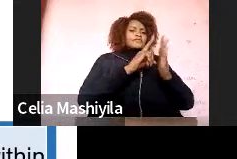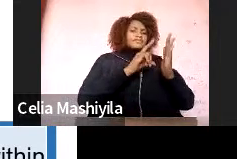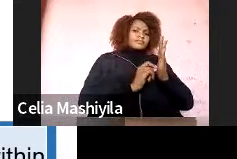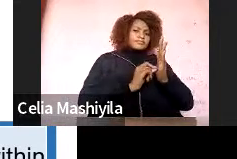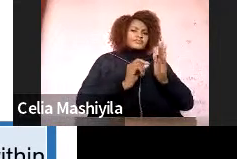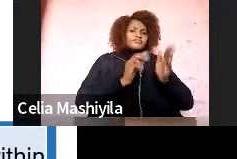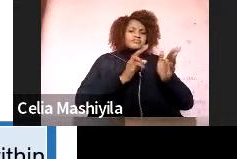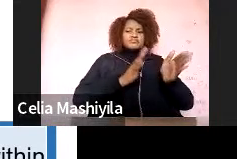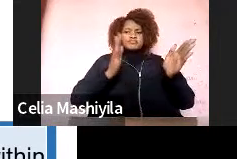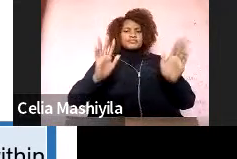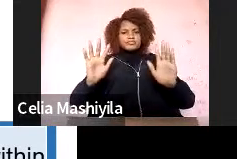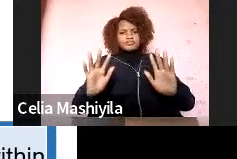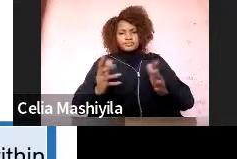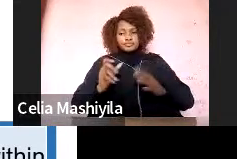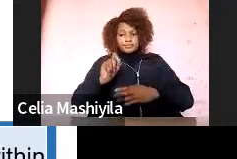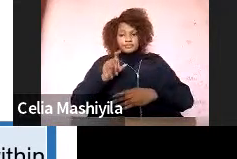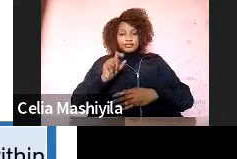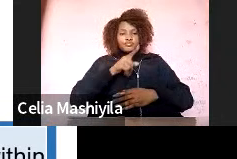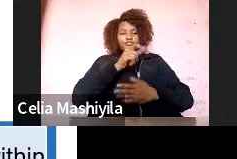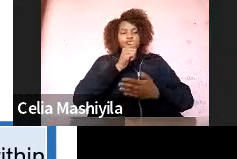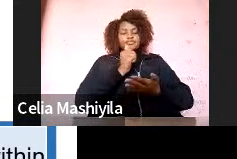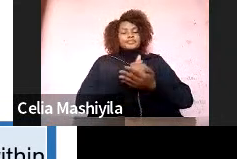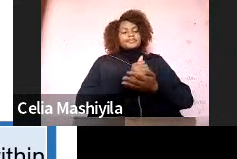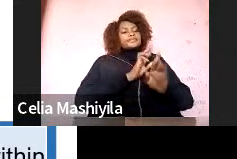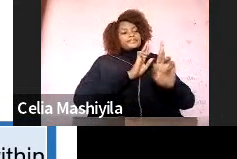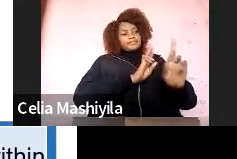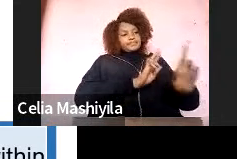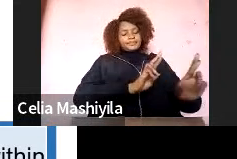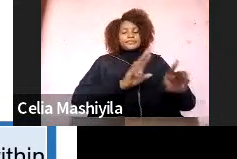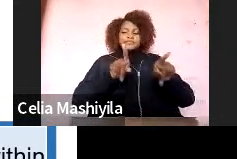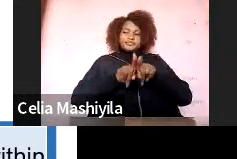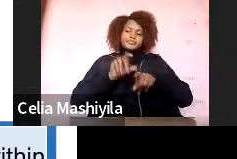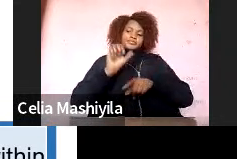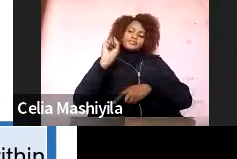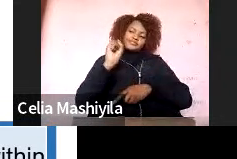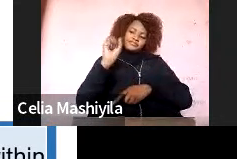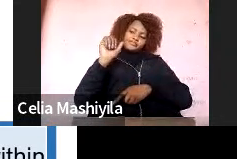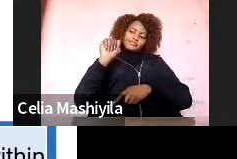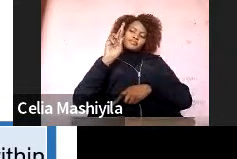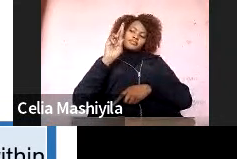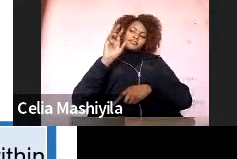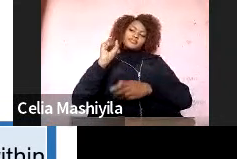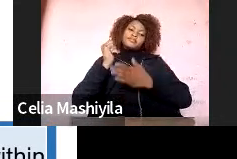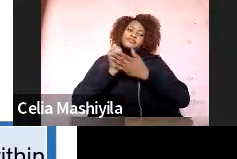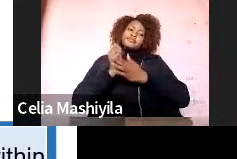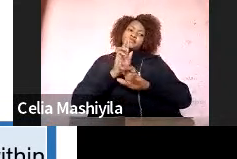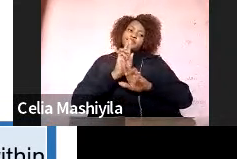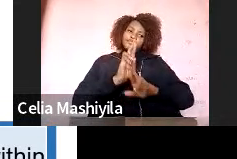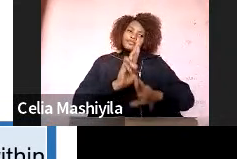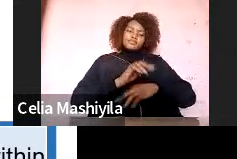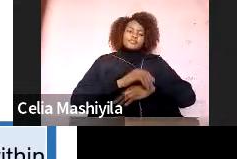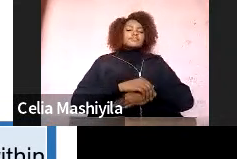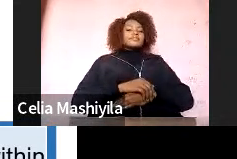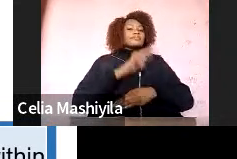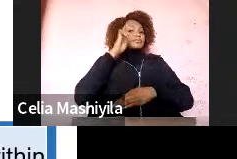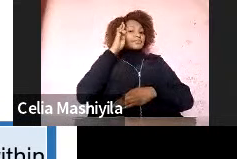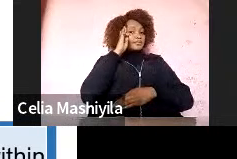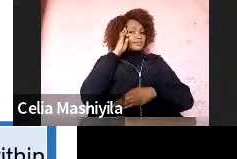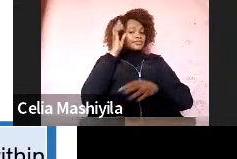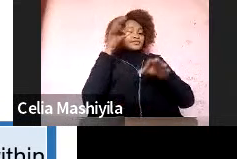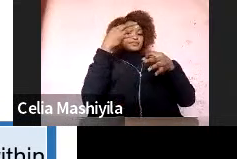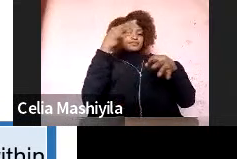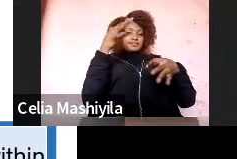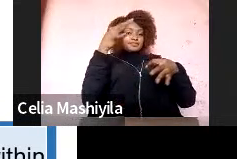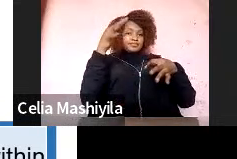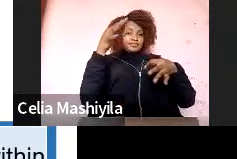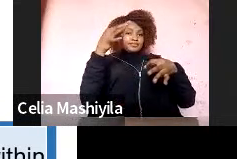SARS also needs to respect. Therefore, ensure that all supporting information is provided. If in